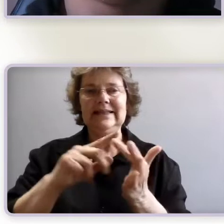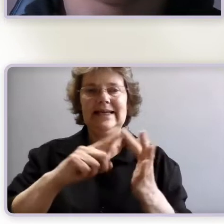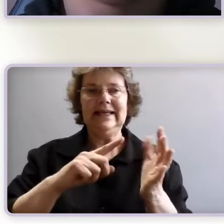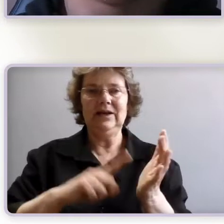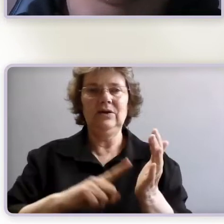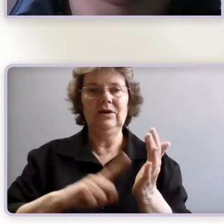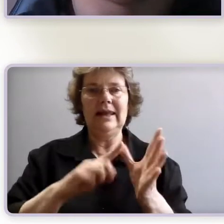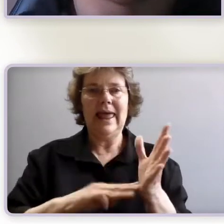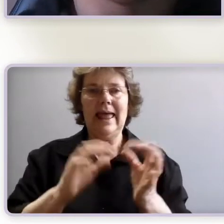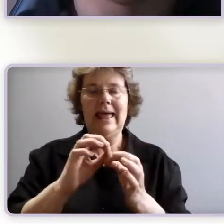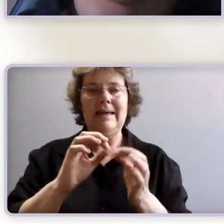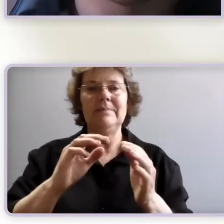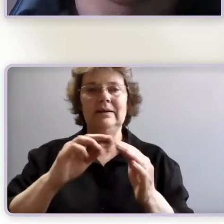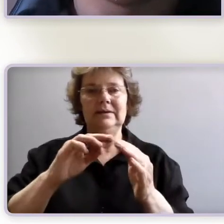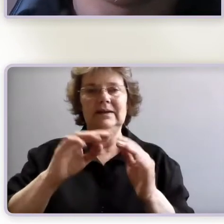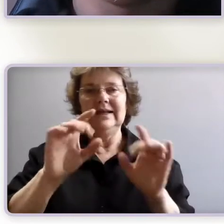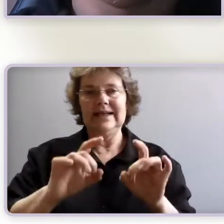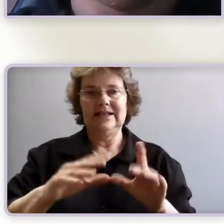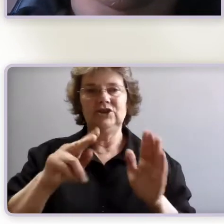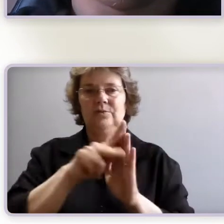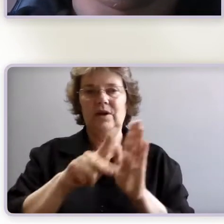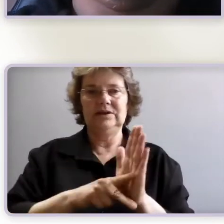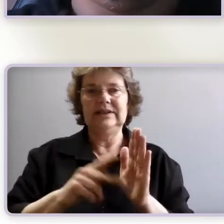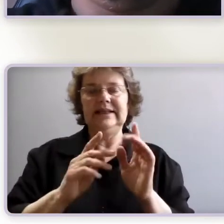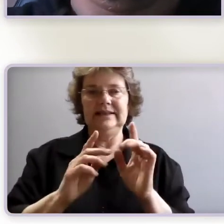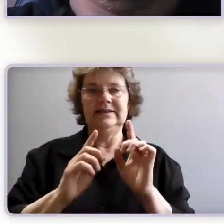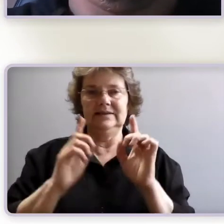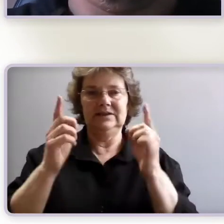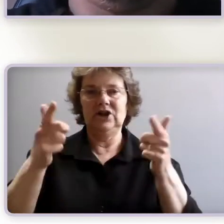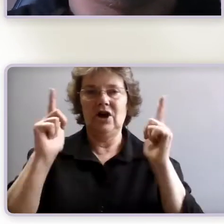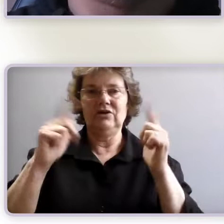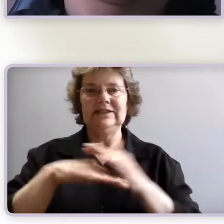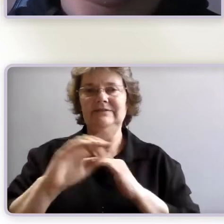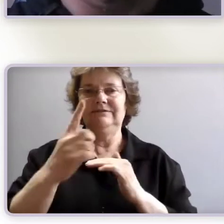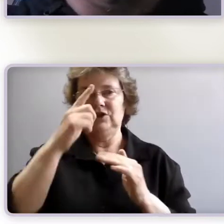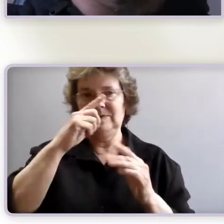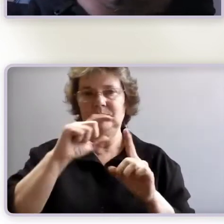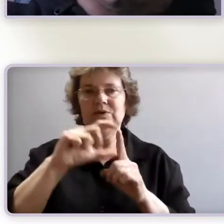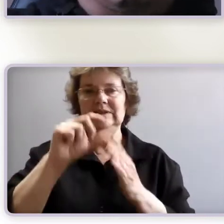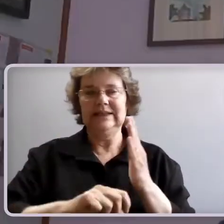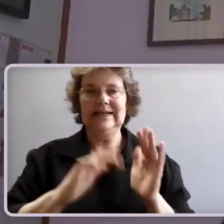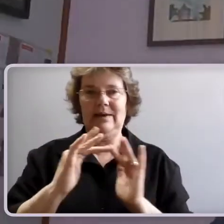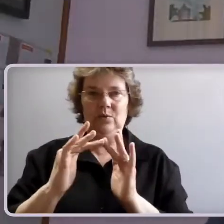Policy Director at First Peoples Disability Network. Dominic